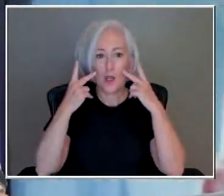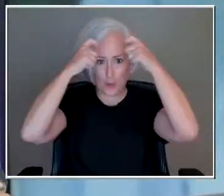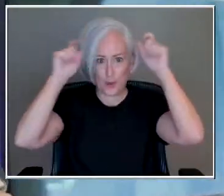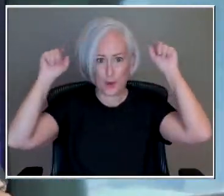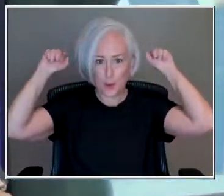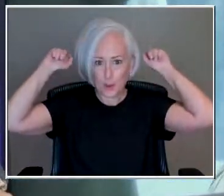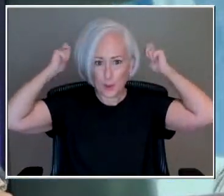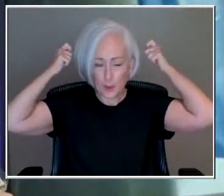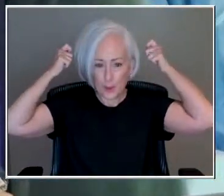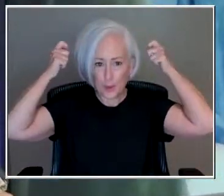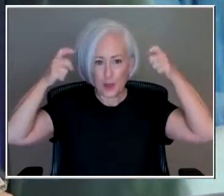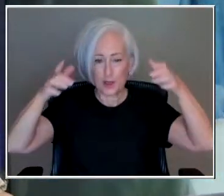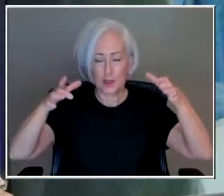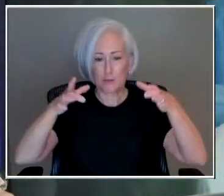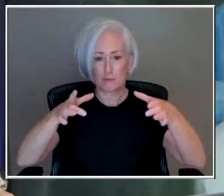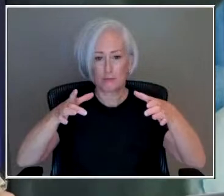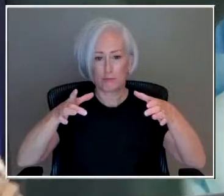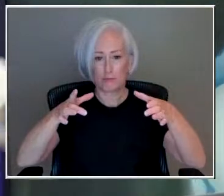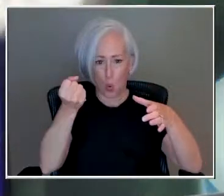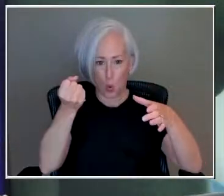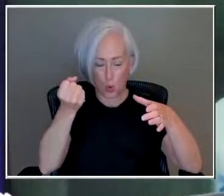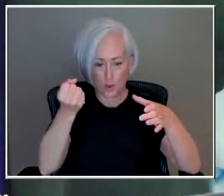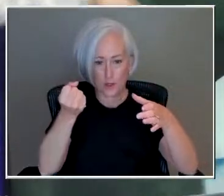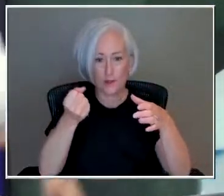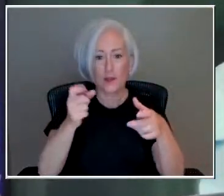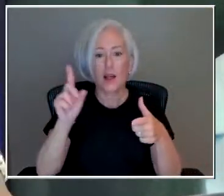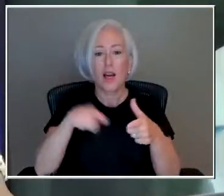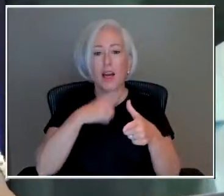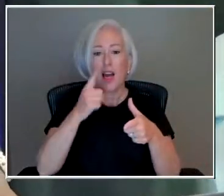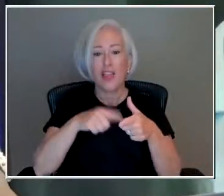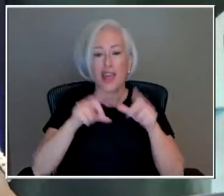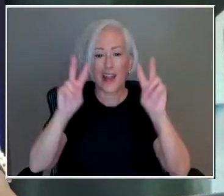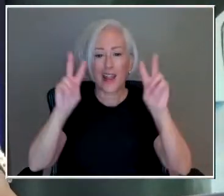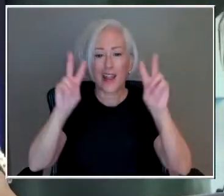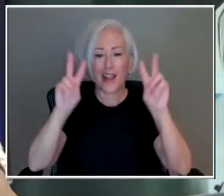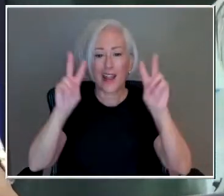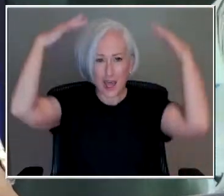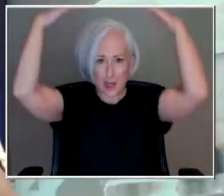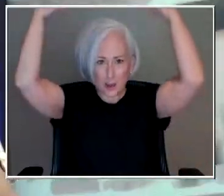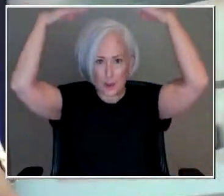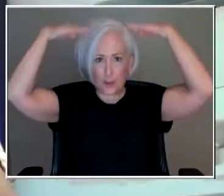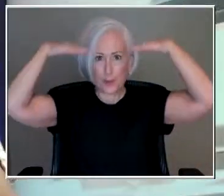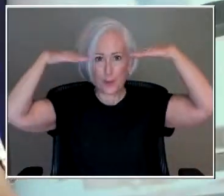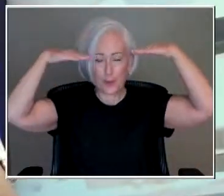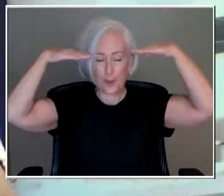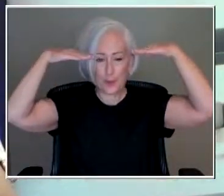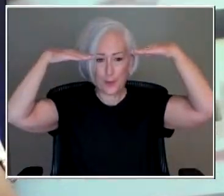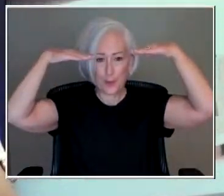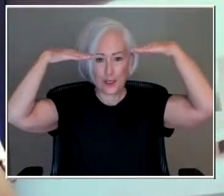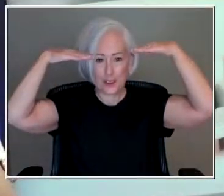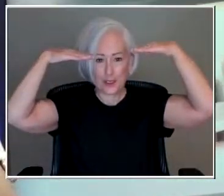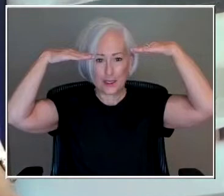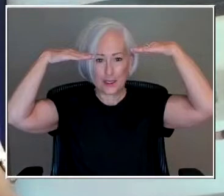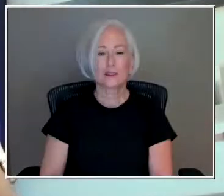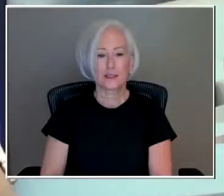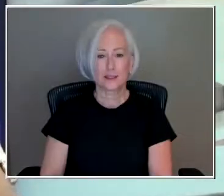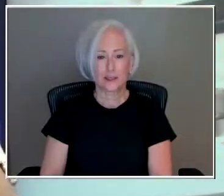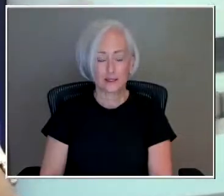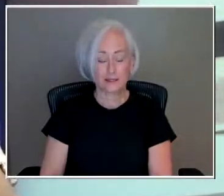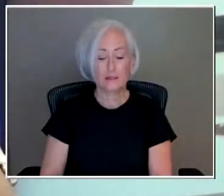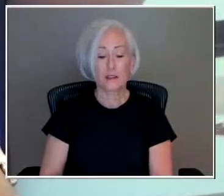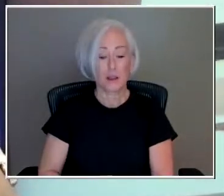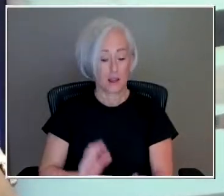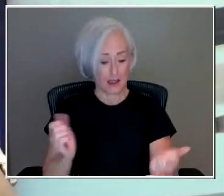head. And then we place this hat, this floppy-looking hat thing on the head. And once all that is in